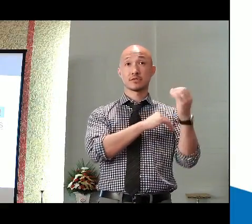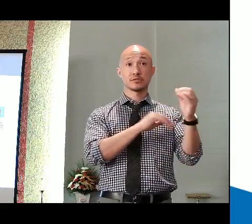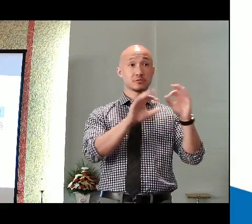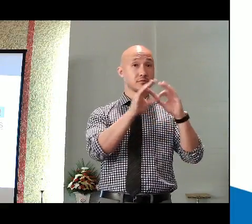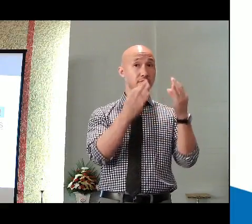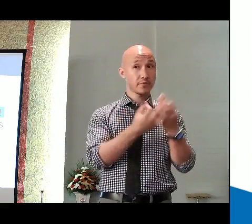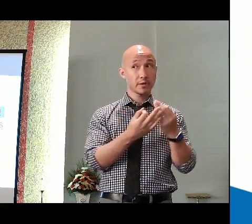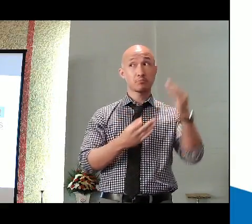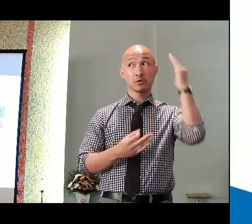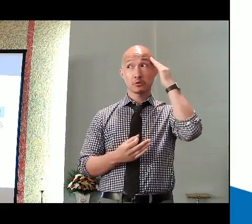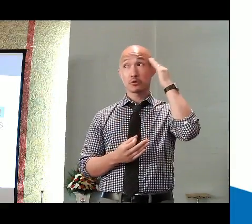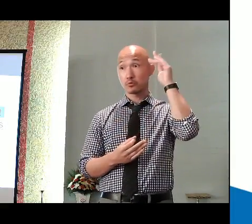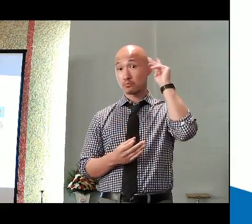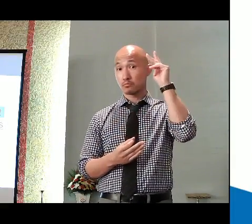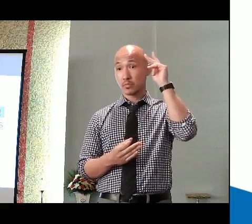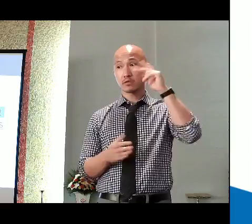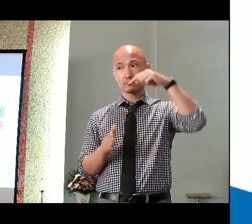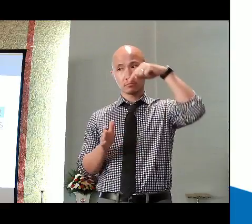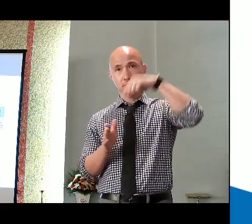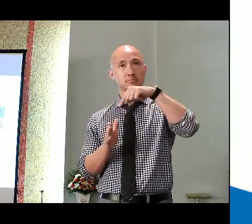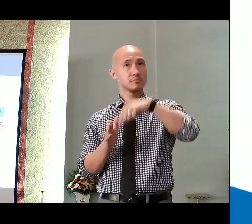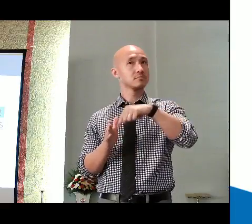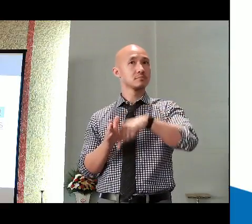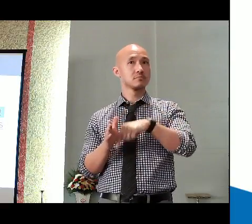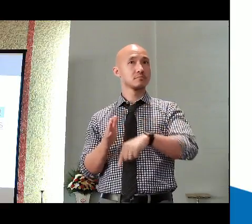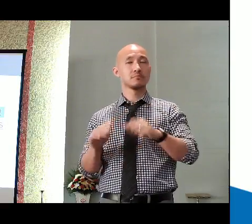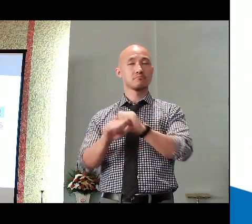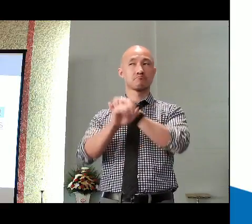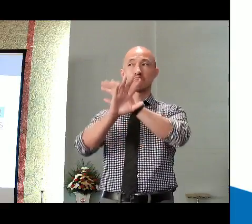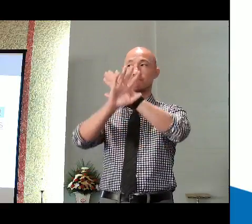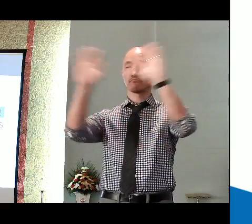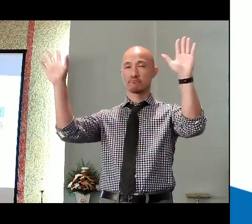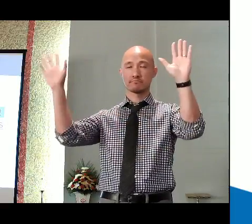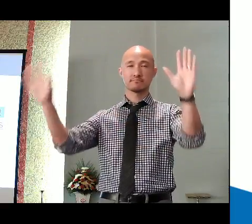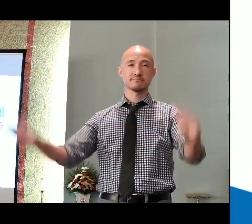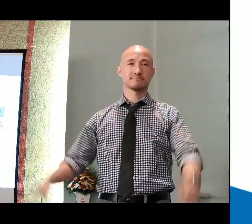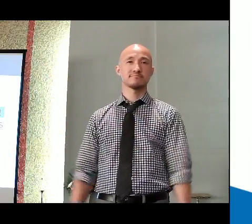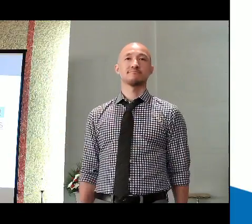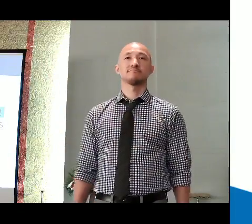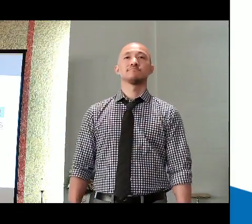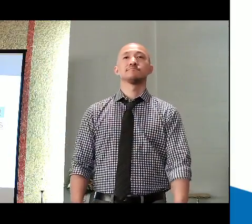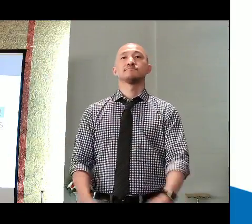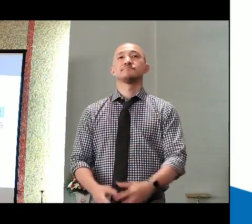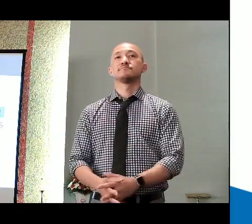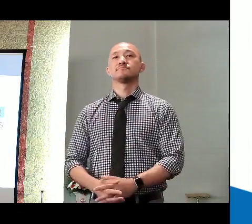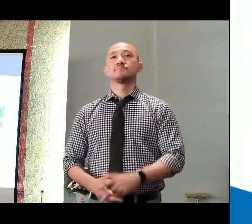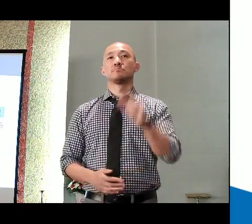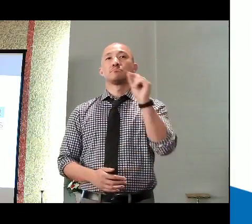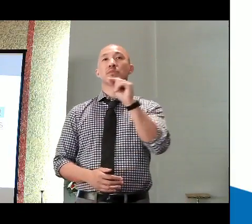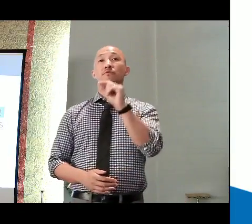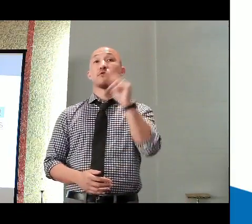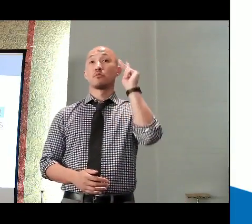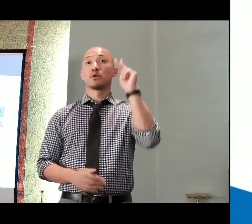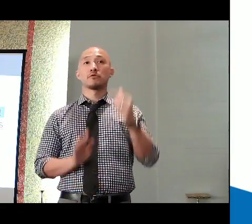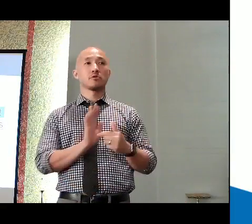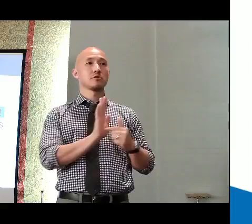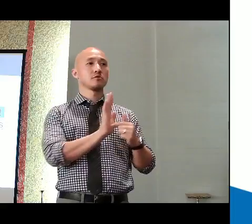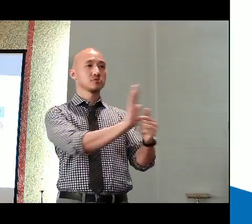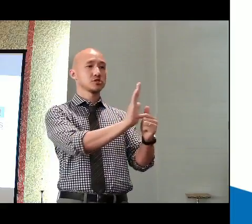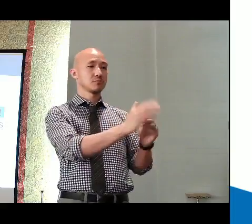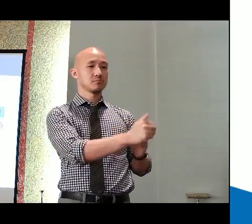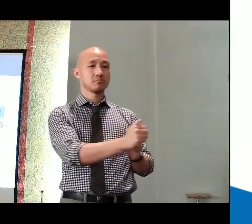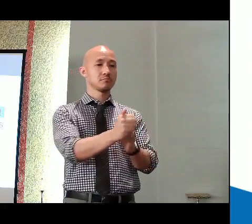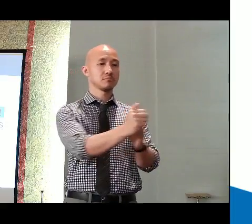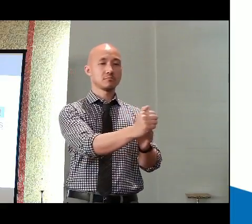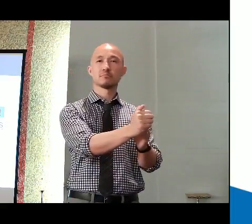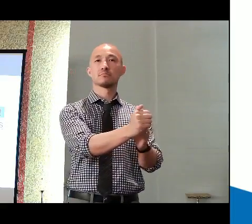as I got to know them and their daughter. This is the kind of accountability and